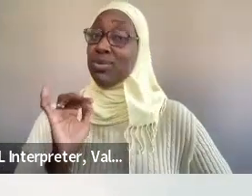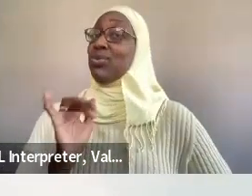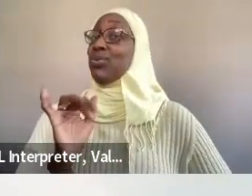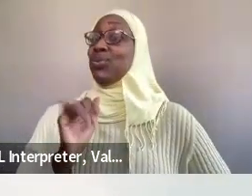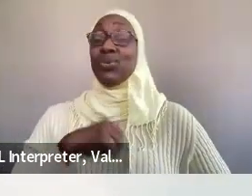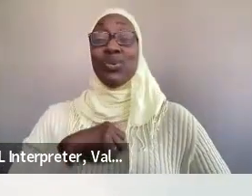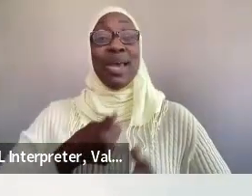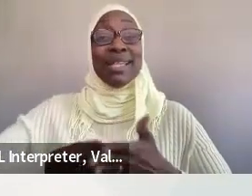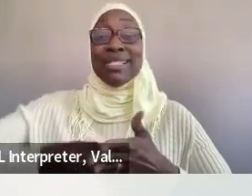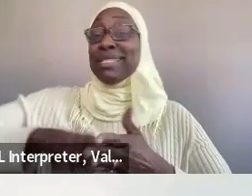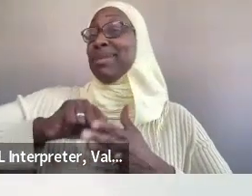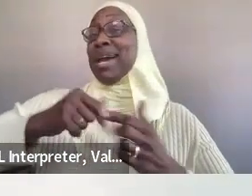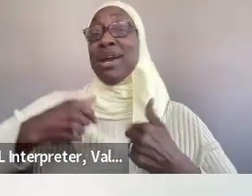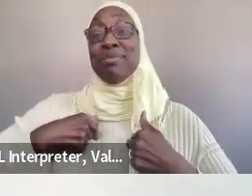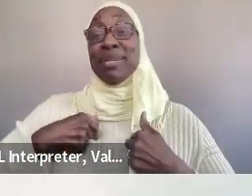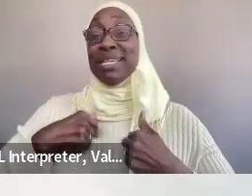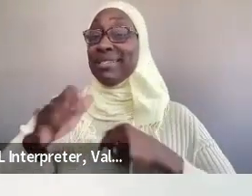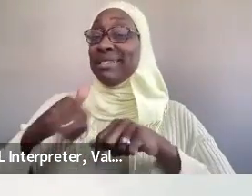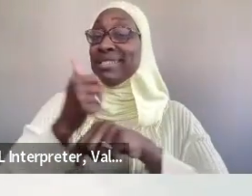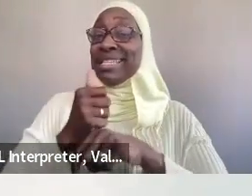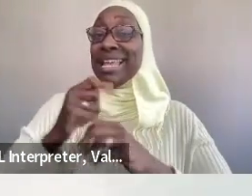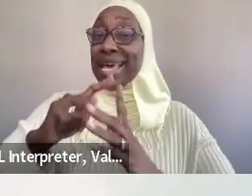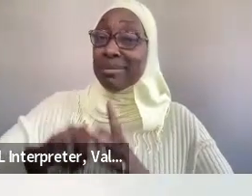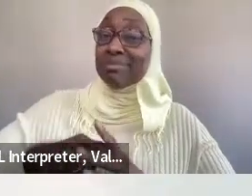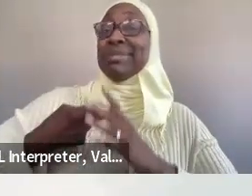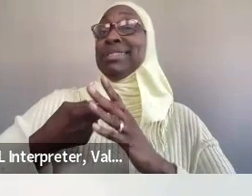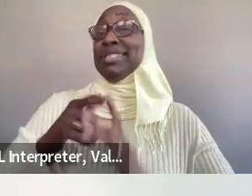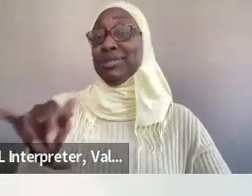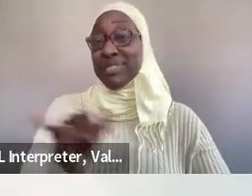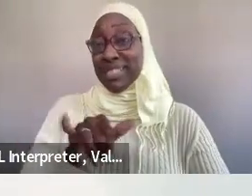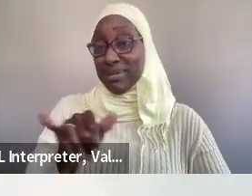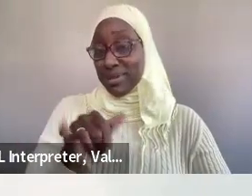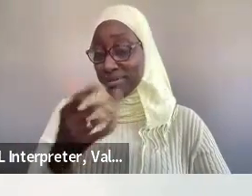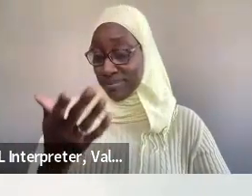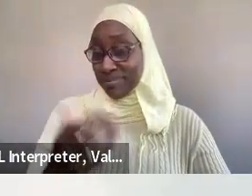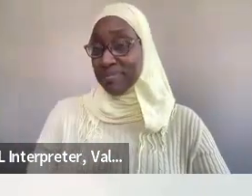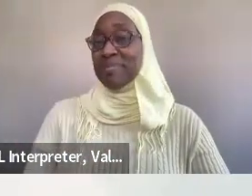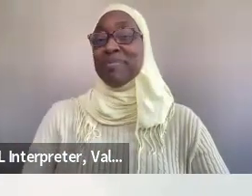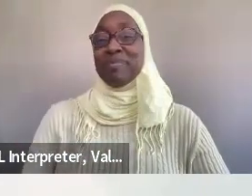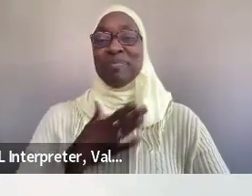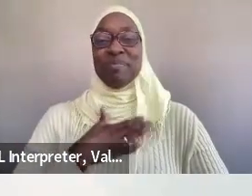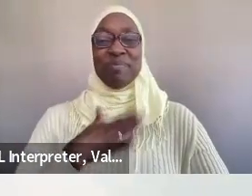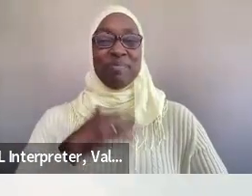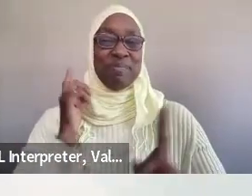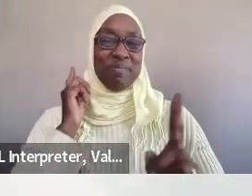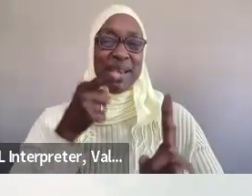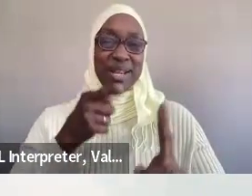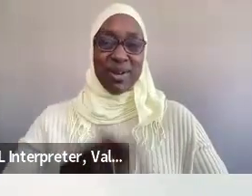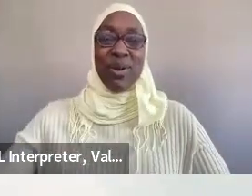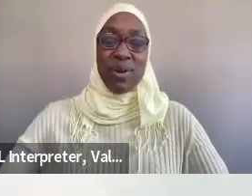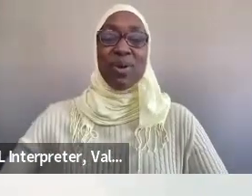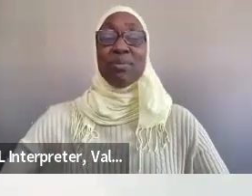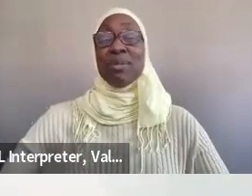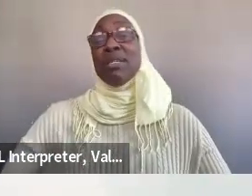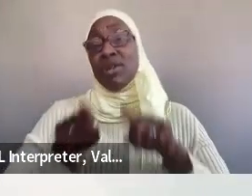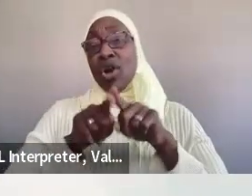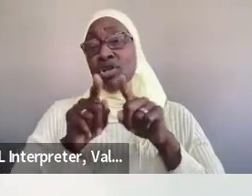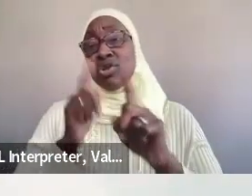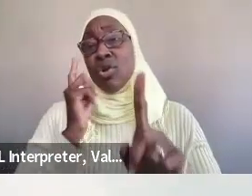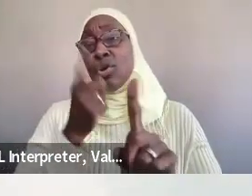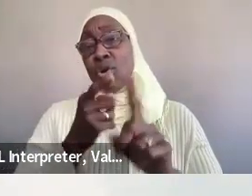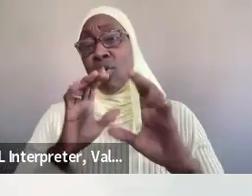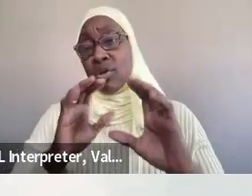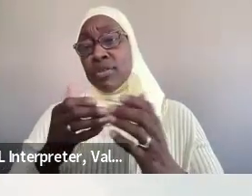want to do a similar initiative. And I was like, if Brown's doing it, we have to do something too. So that's one of my goals, but also a goal of the club in